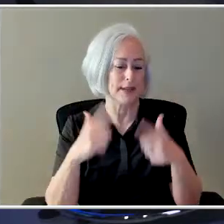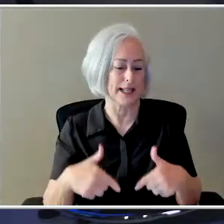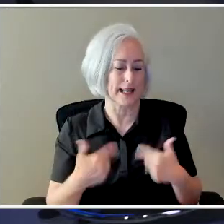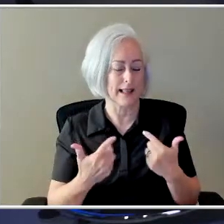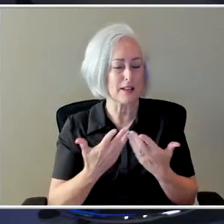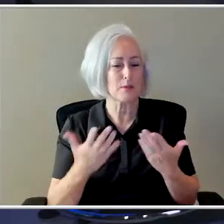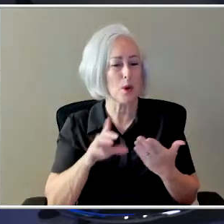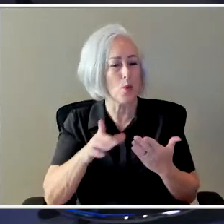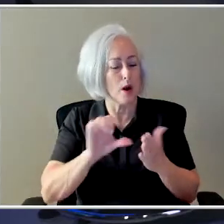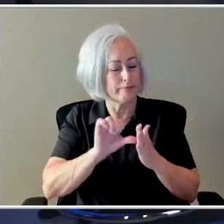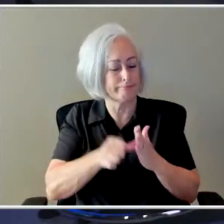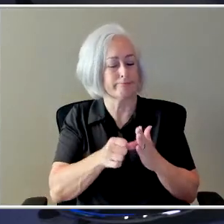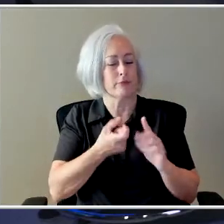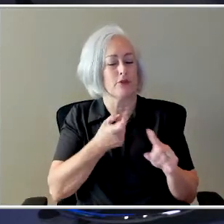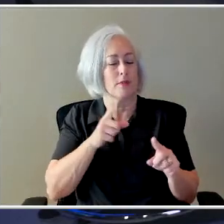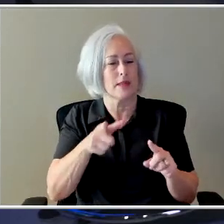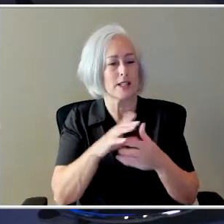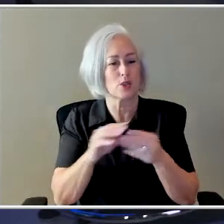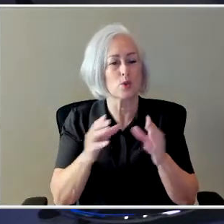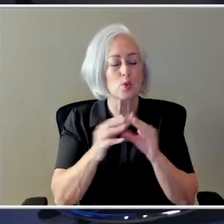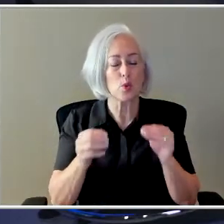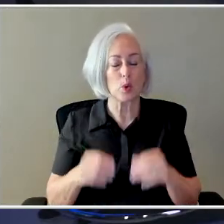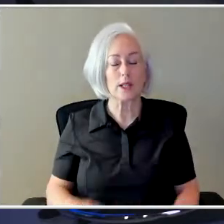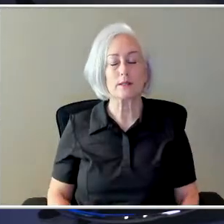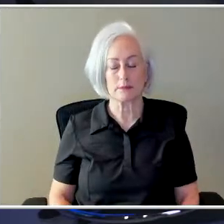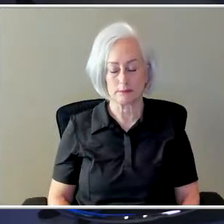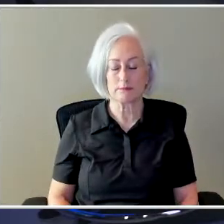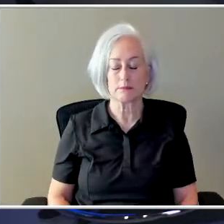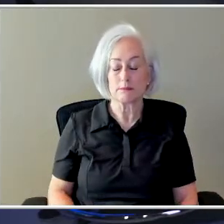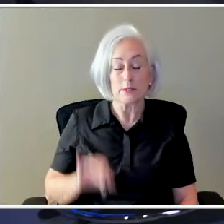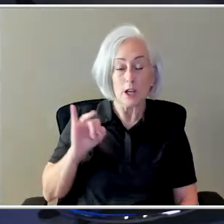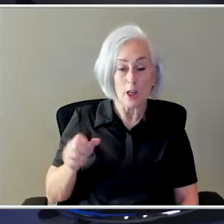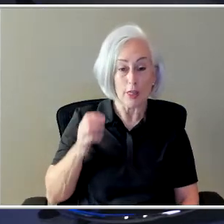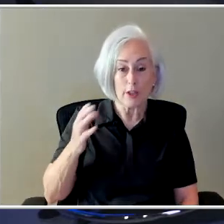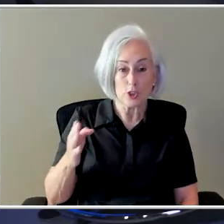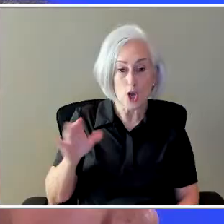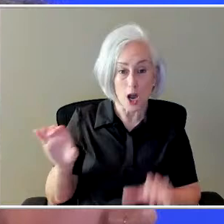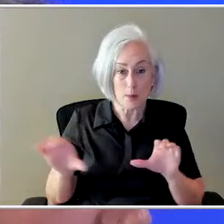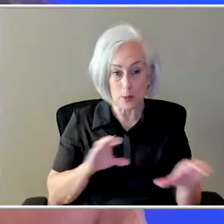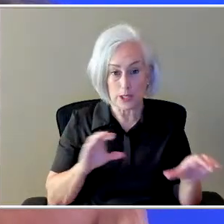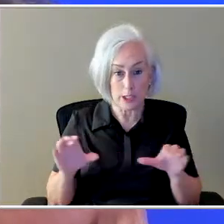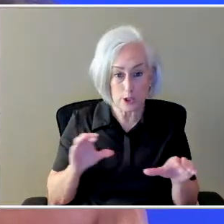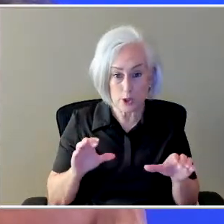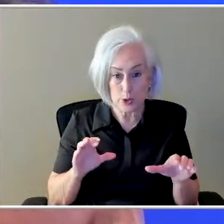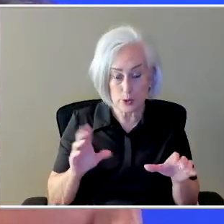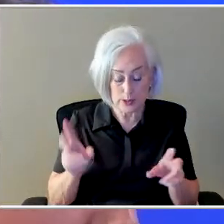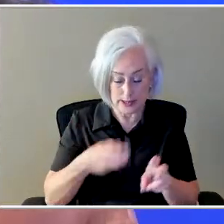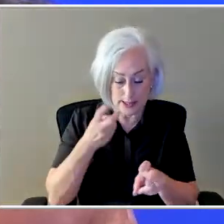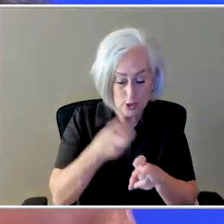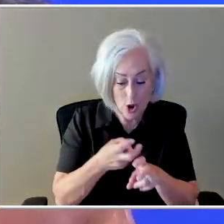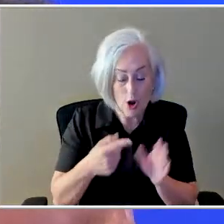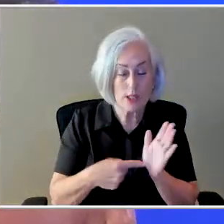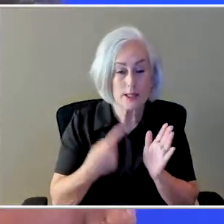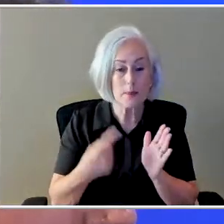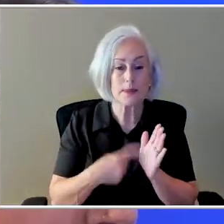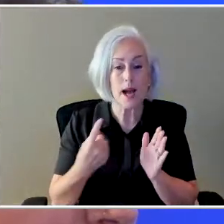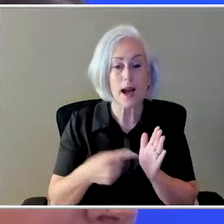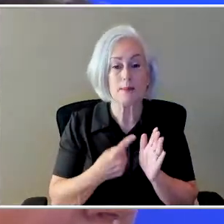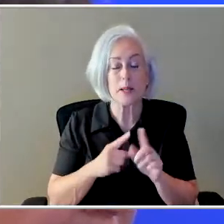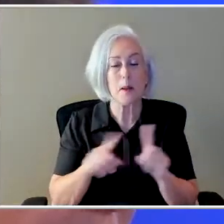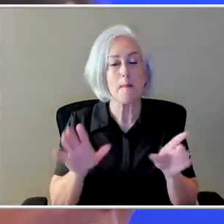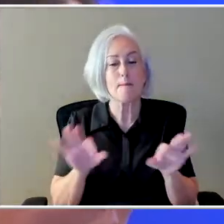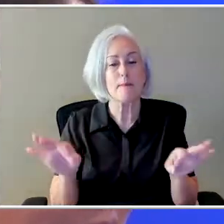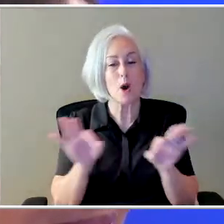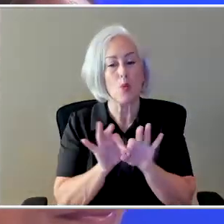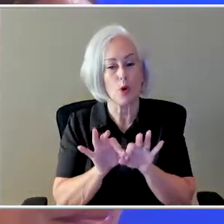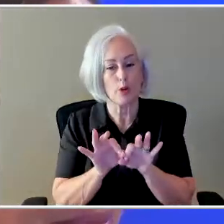this one? I think it just really affirms the job that we do and how it's hard sometimes, but I think it's always worth it. And when we can see